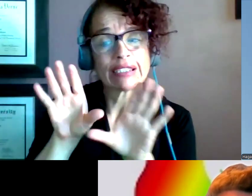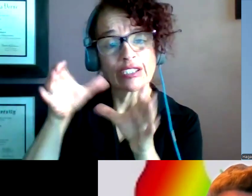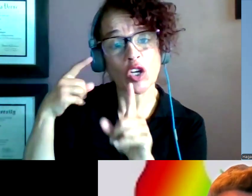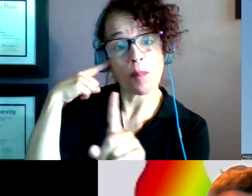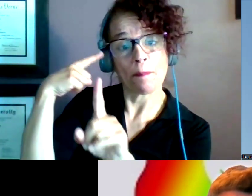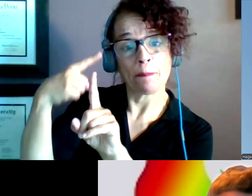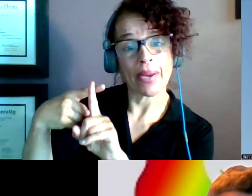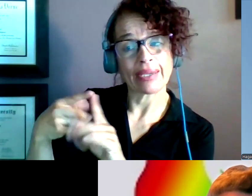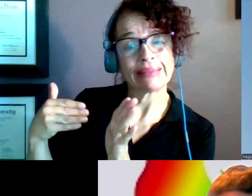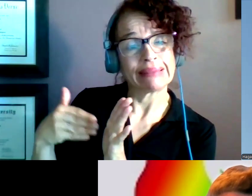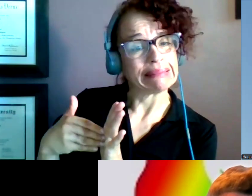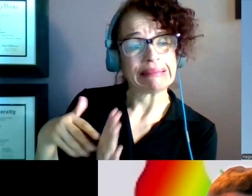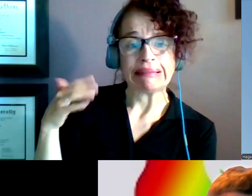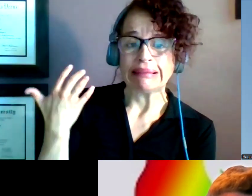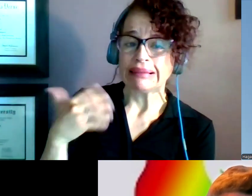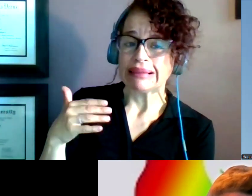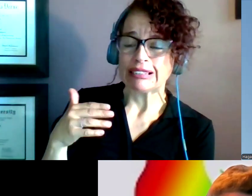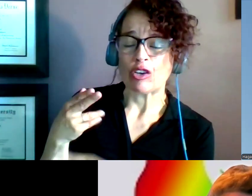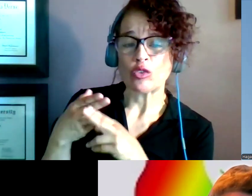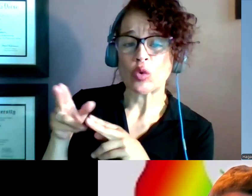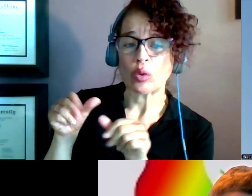positive, but again, that is very temporary.